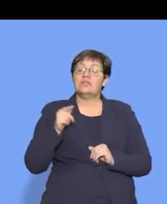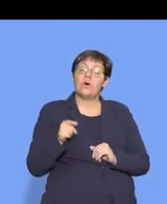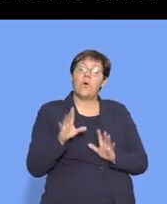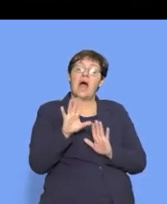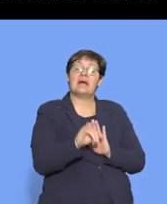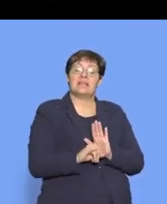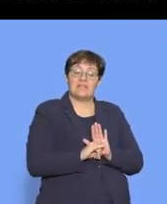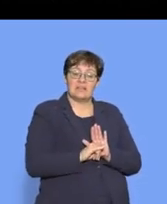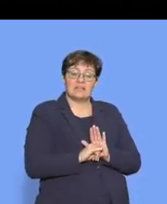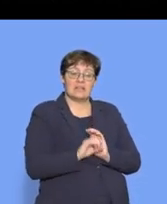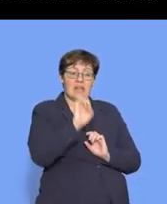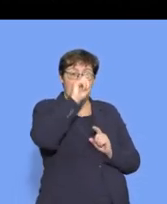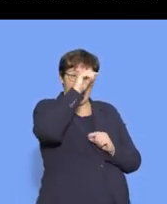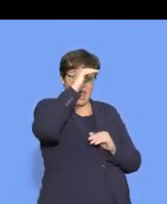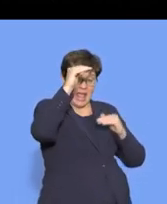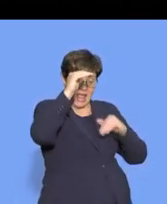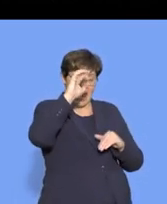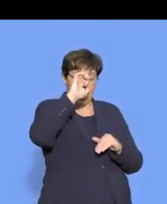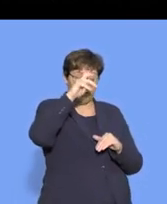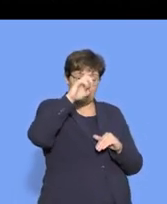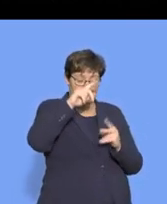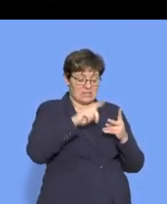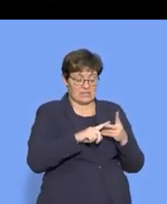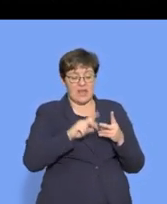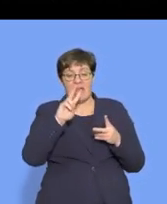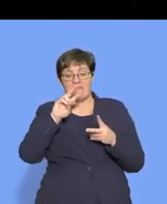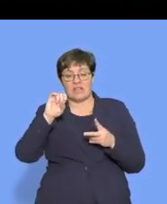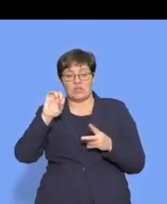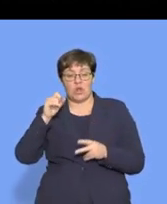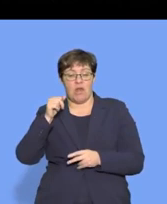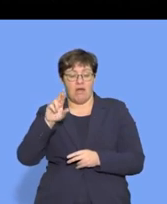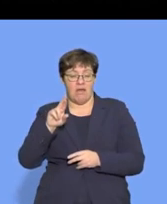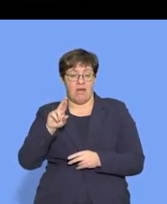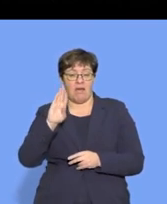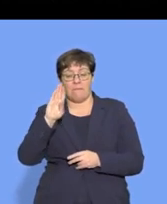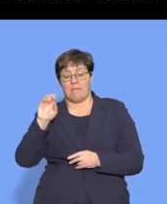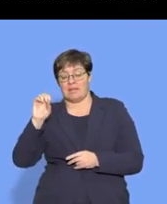the epidermis and the vascular bundles.